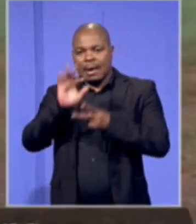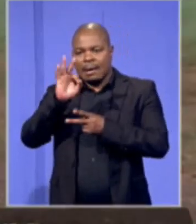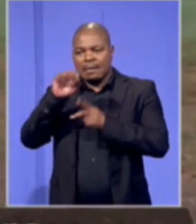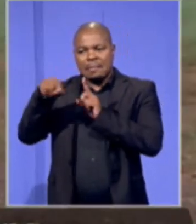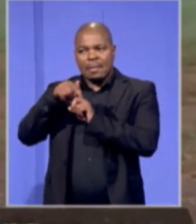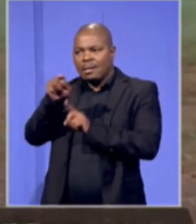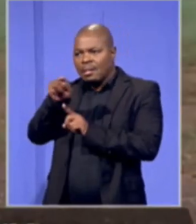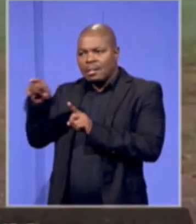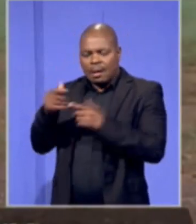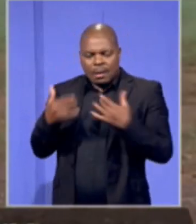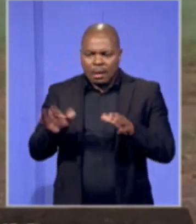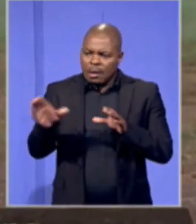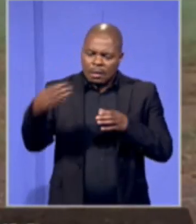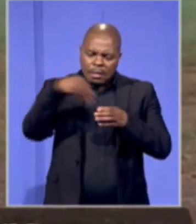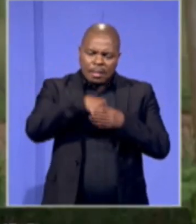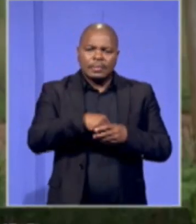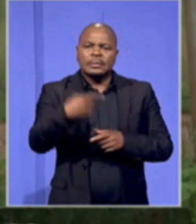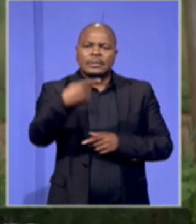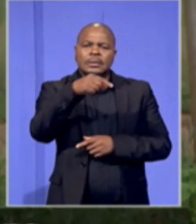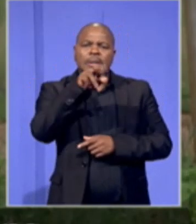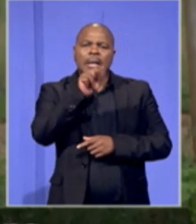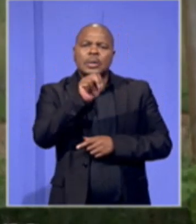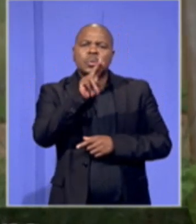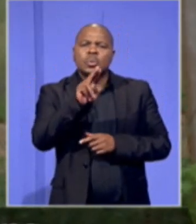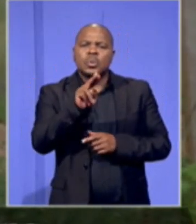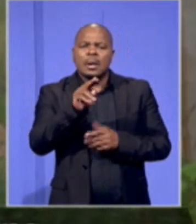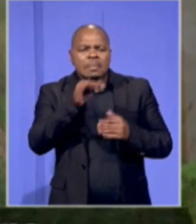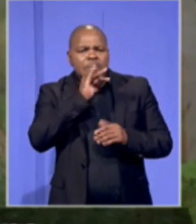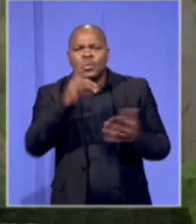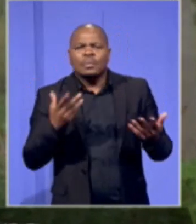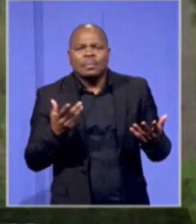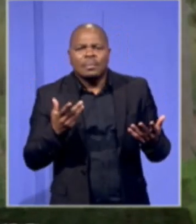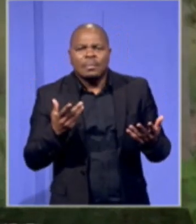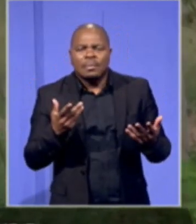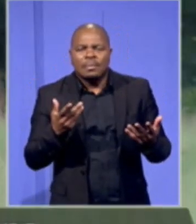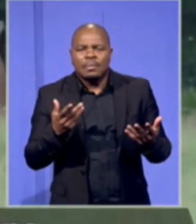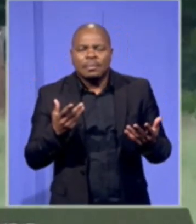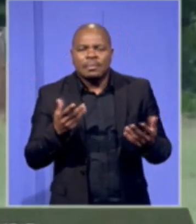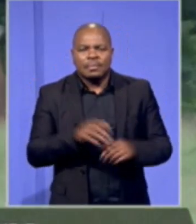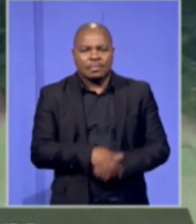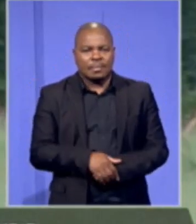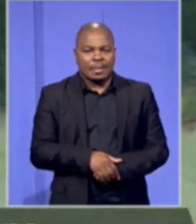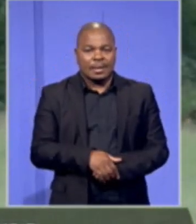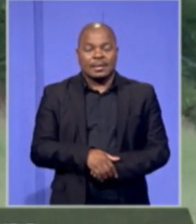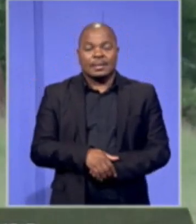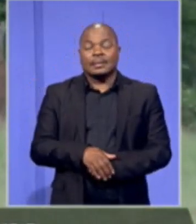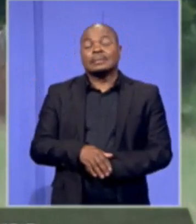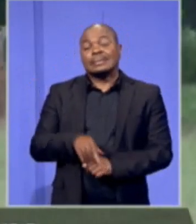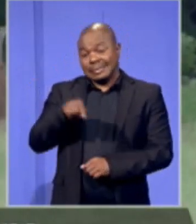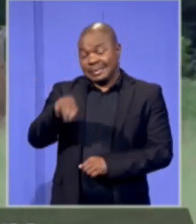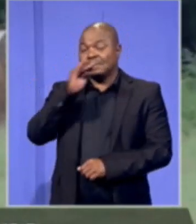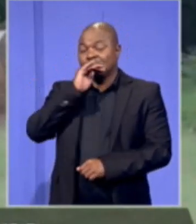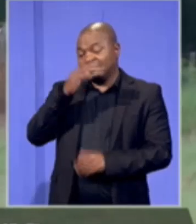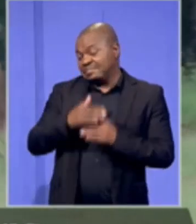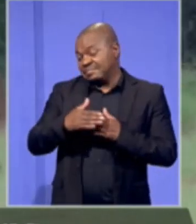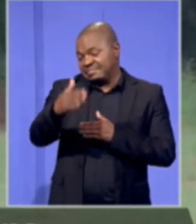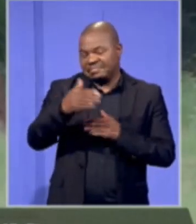ya mmuso wa kopanelo se bolela eng ka mmuso wa kopanelo ka bokguswanyana ke tlo tlisa